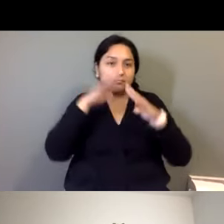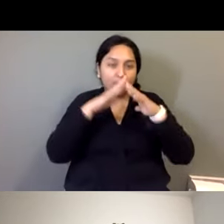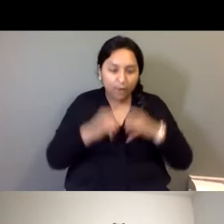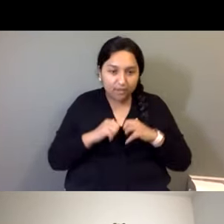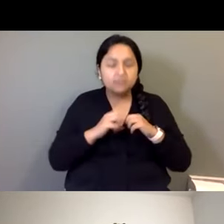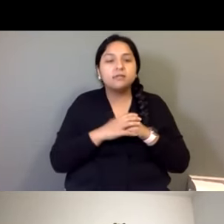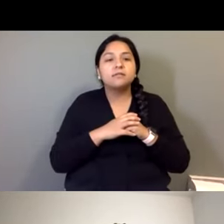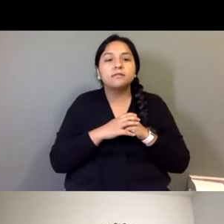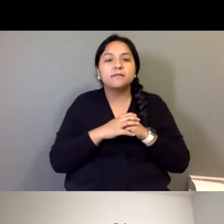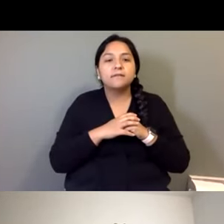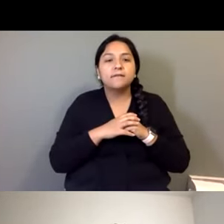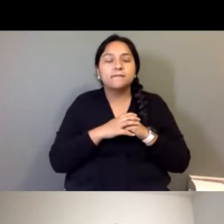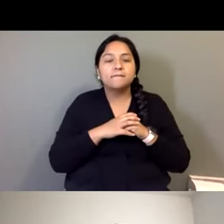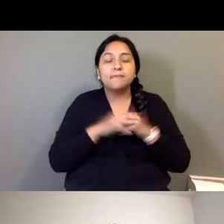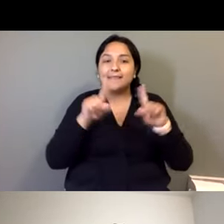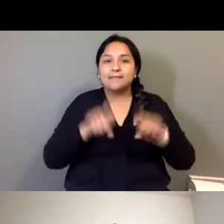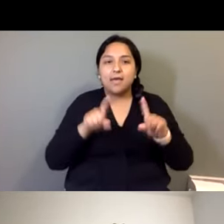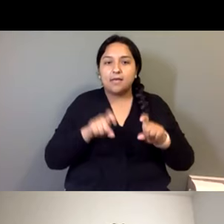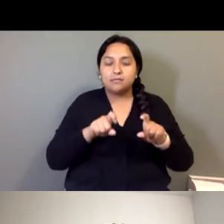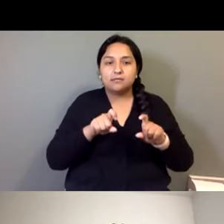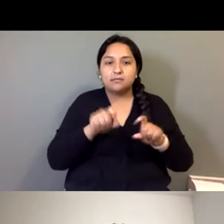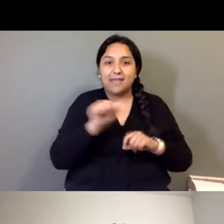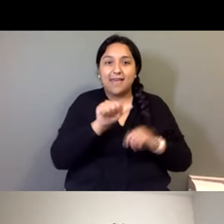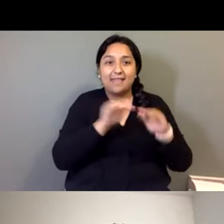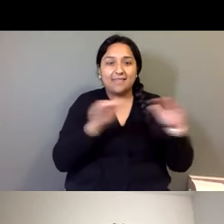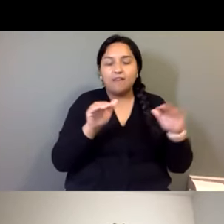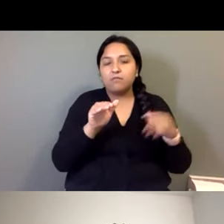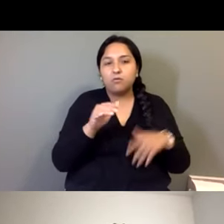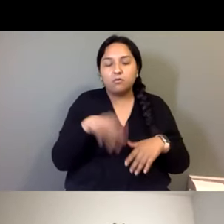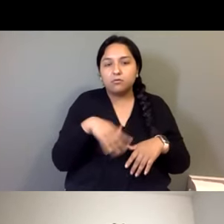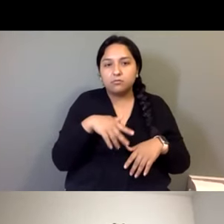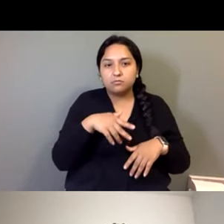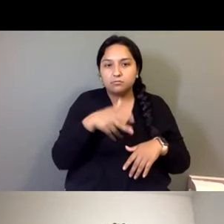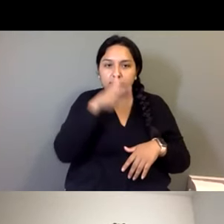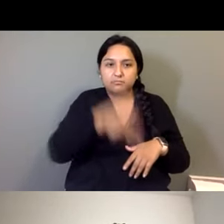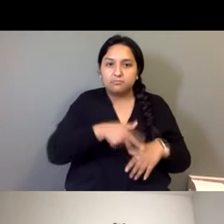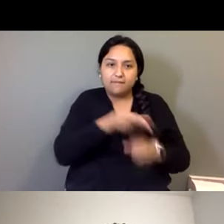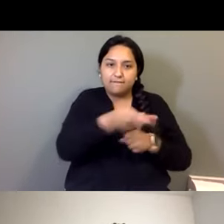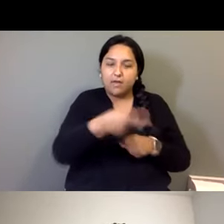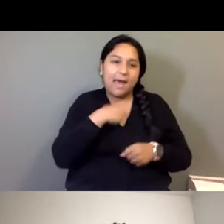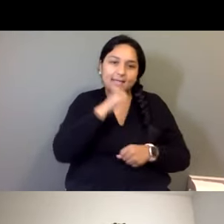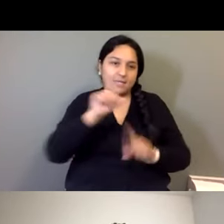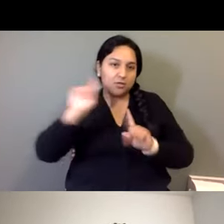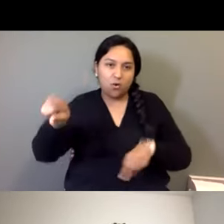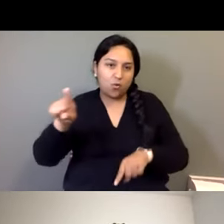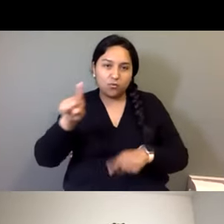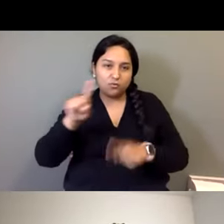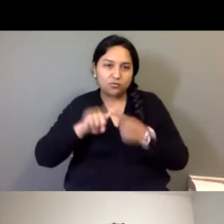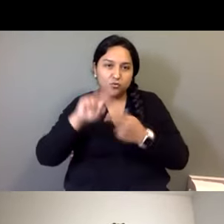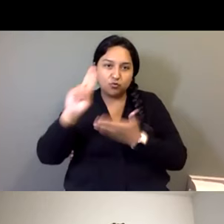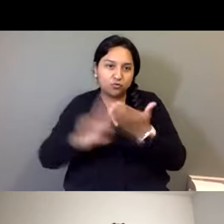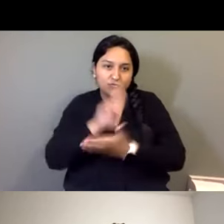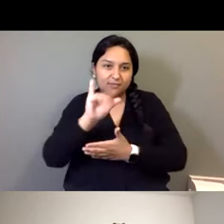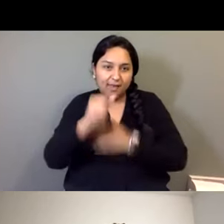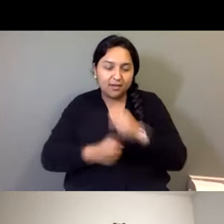I did so badly in my A levels. It was, I can't tell you. I didn't go to Cambridge that year to read law. But what I